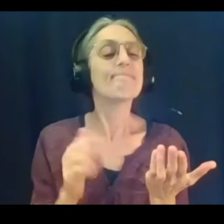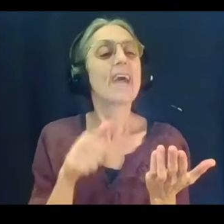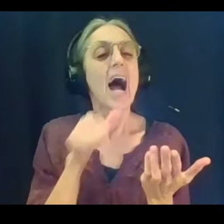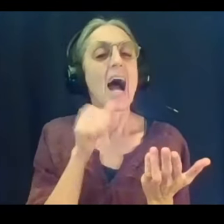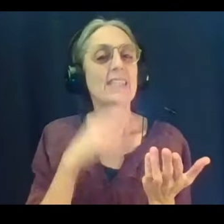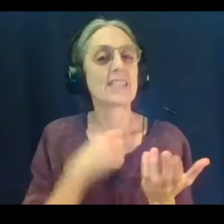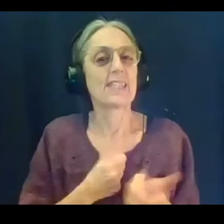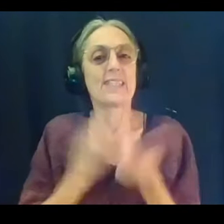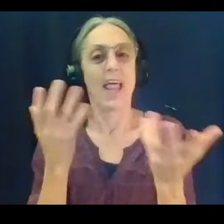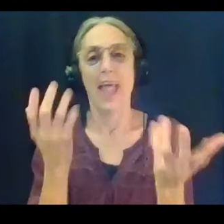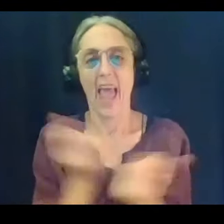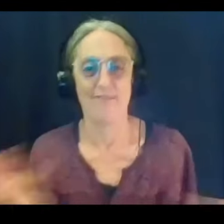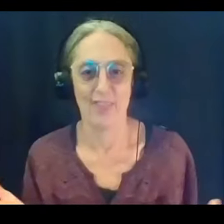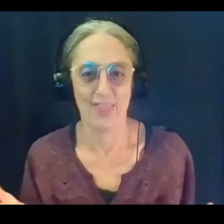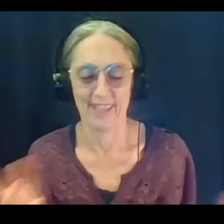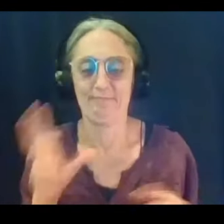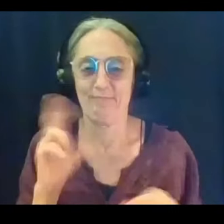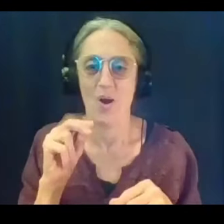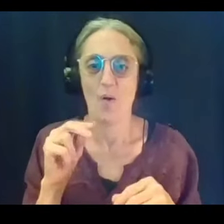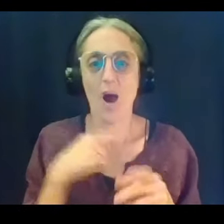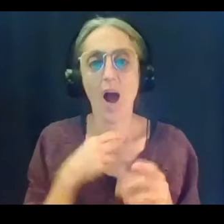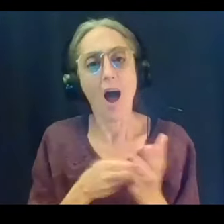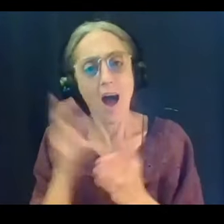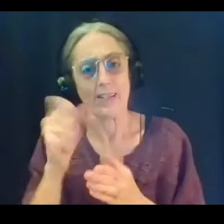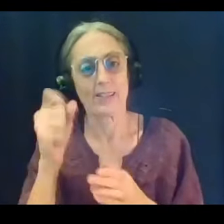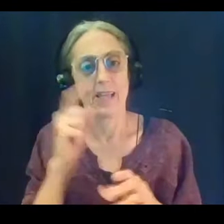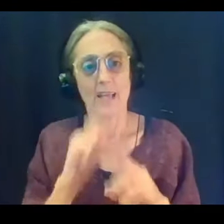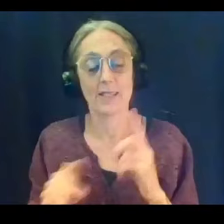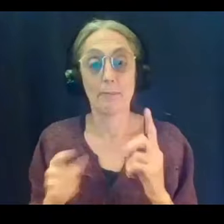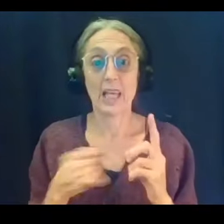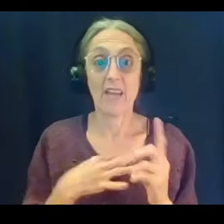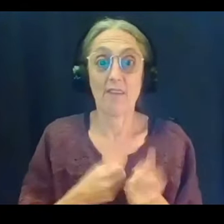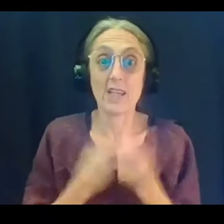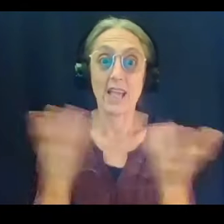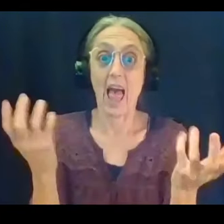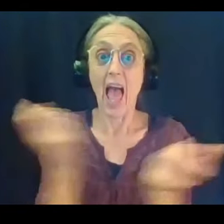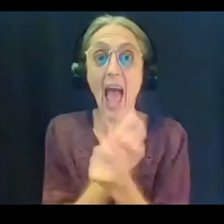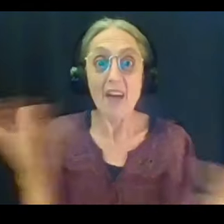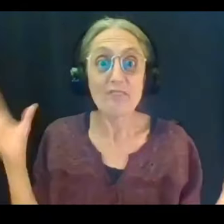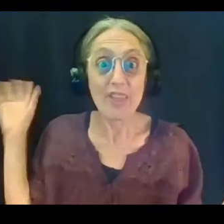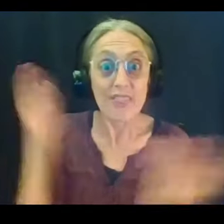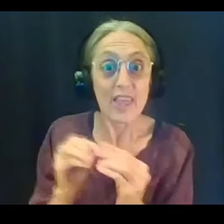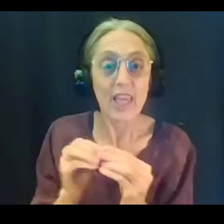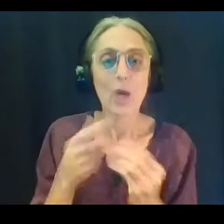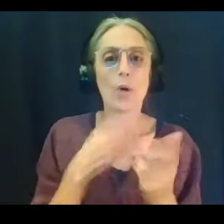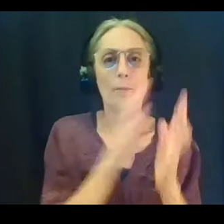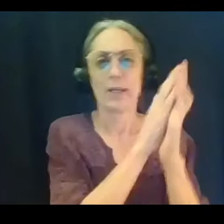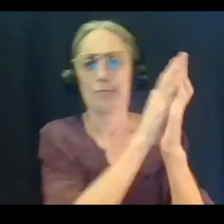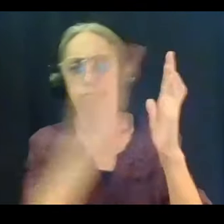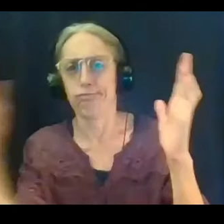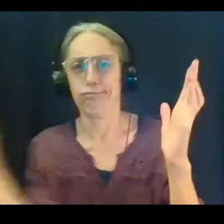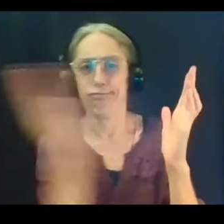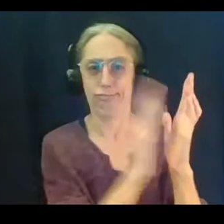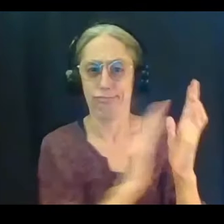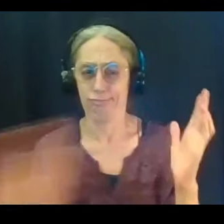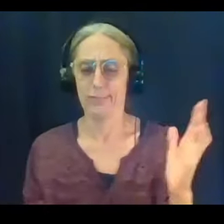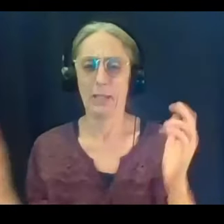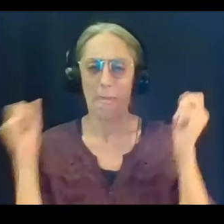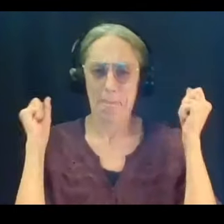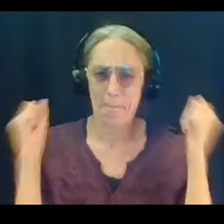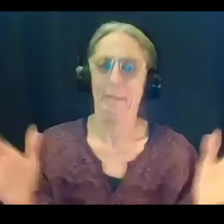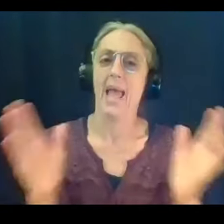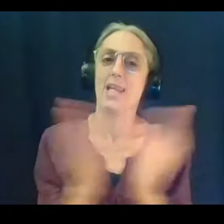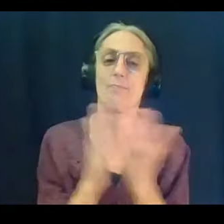would be volumes, like Encyclopedia Britannica type volumes. Yeah. You know what I mean? Yeah. And you wouldn't be missing a volume. It would be all the things.